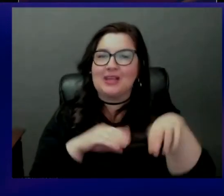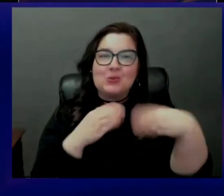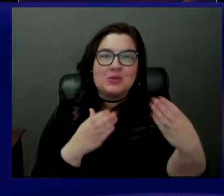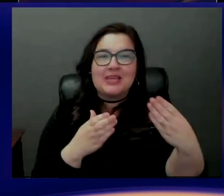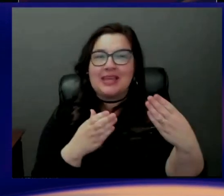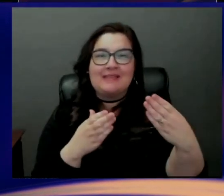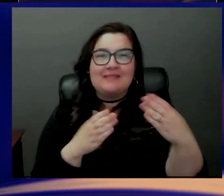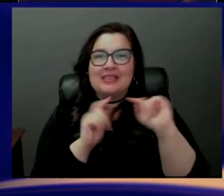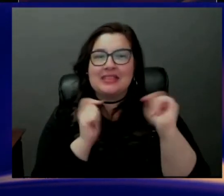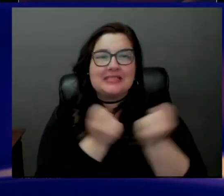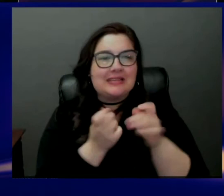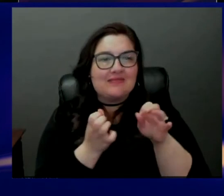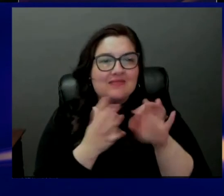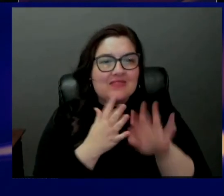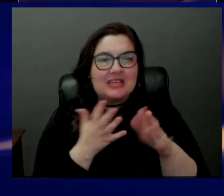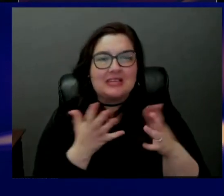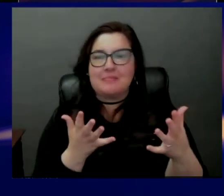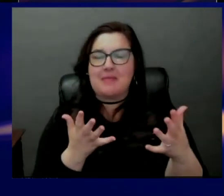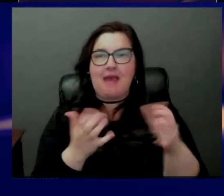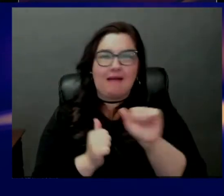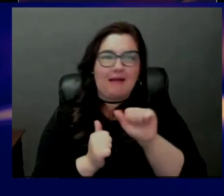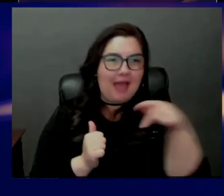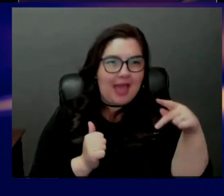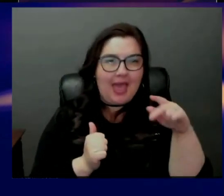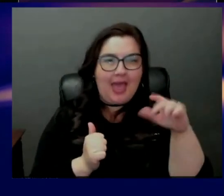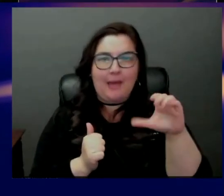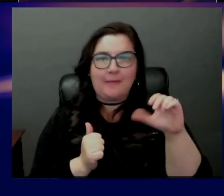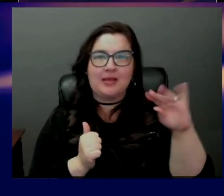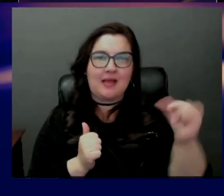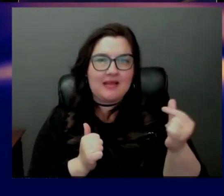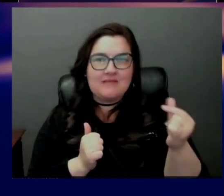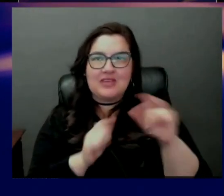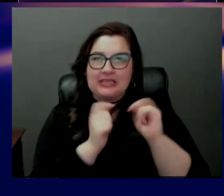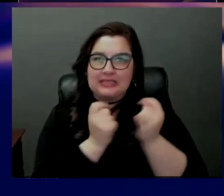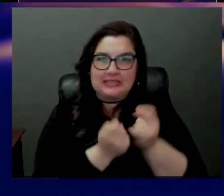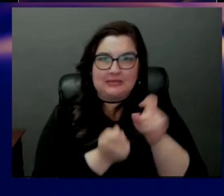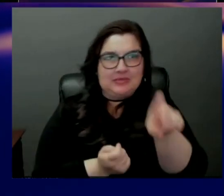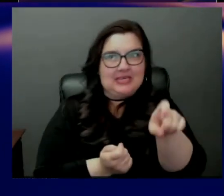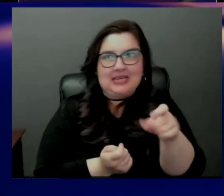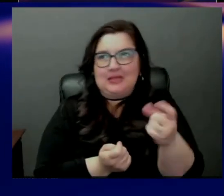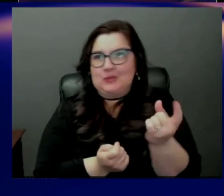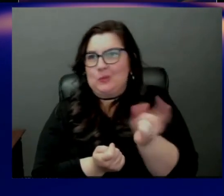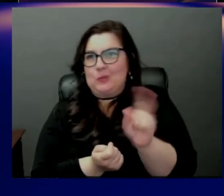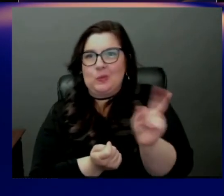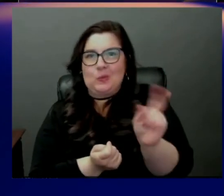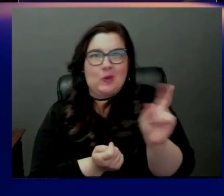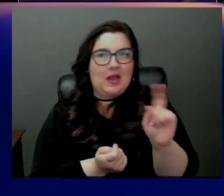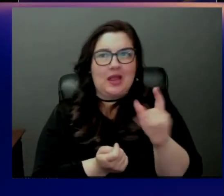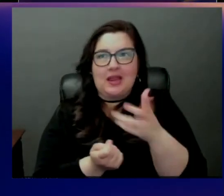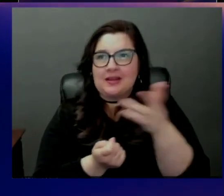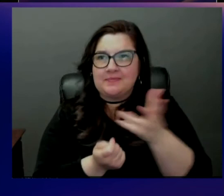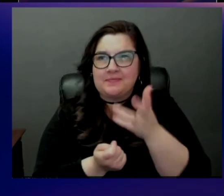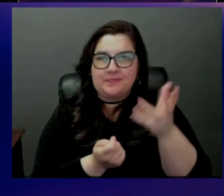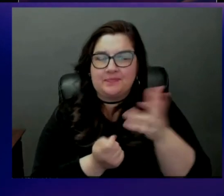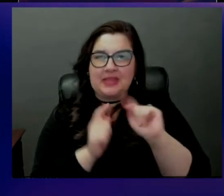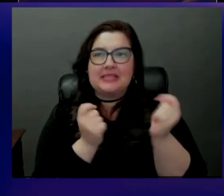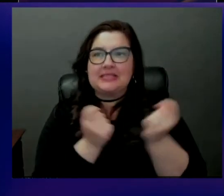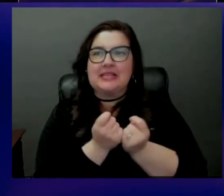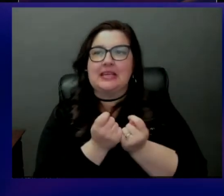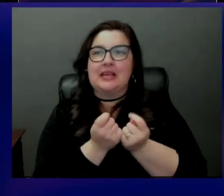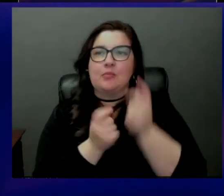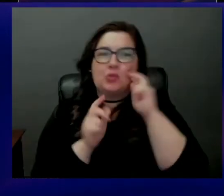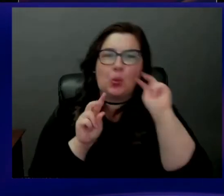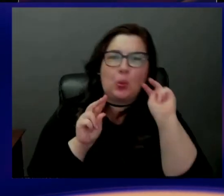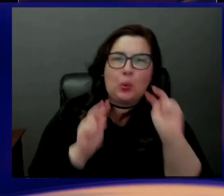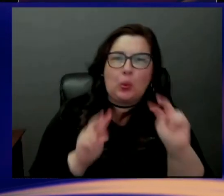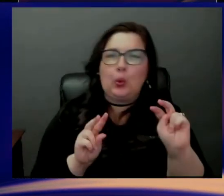on what the AppConfig team needs. Like, where does the AppConfig team look in order